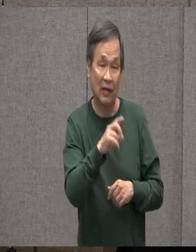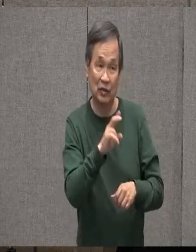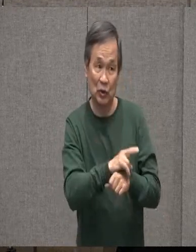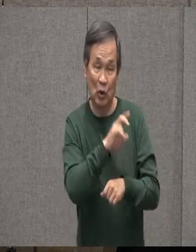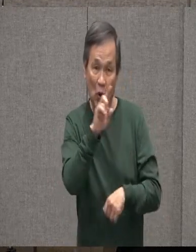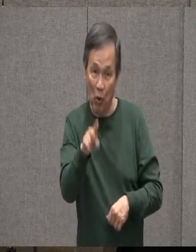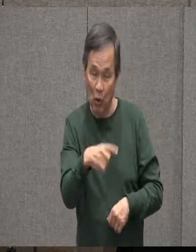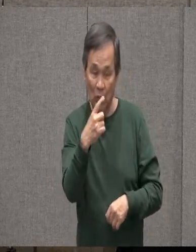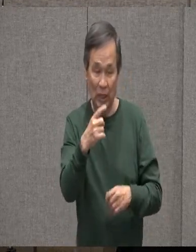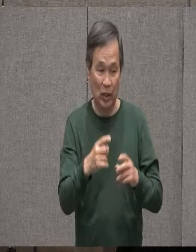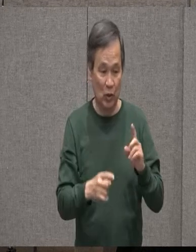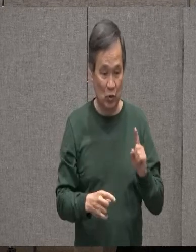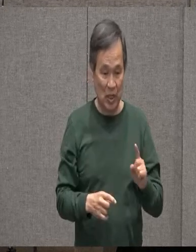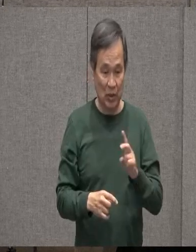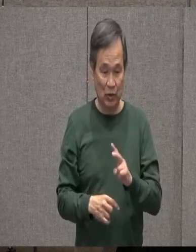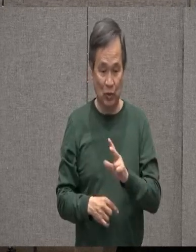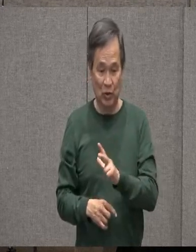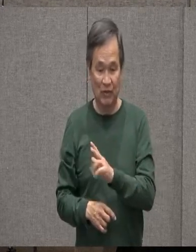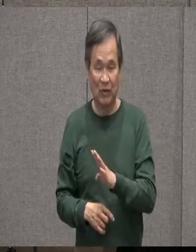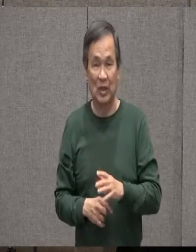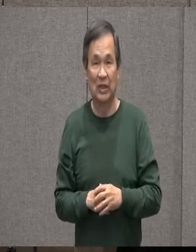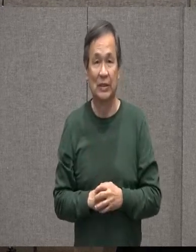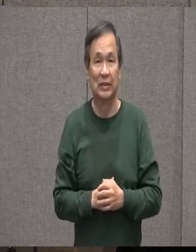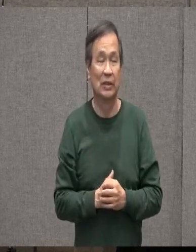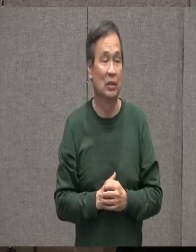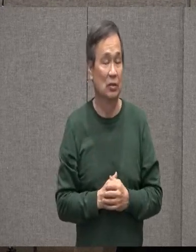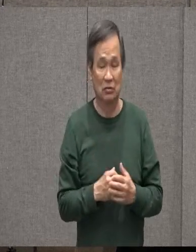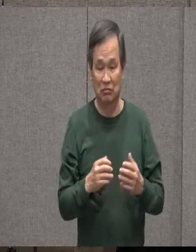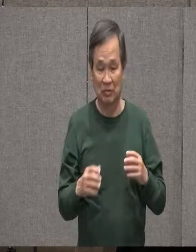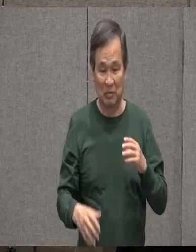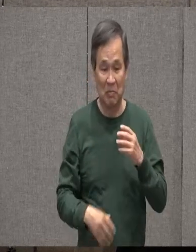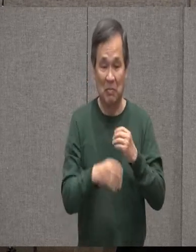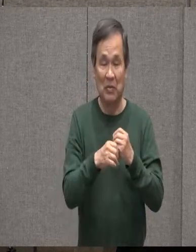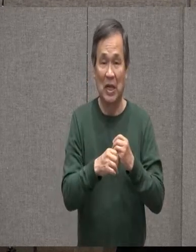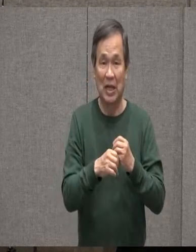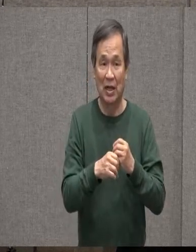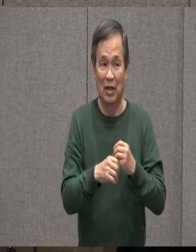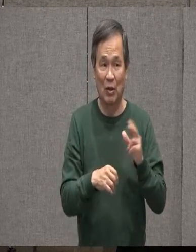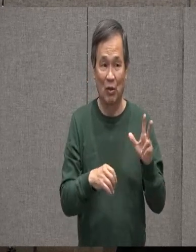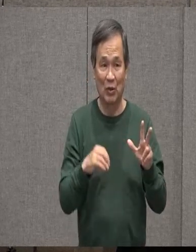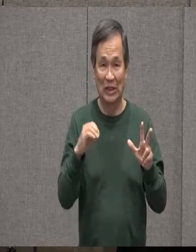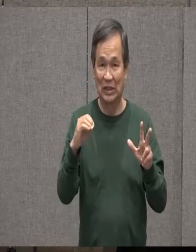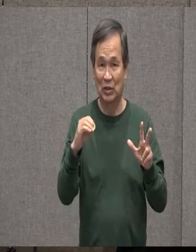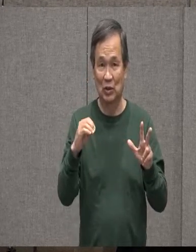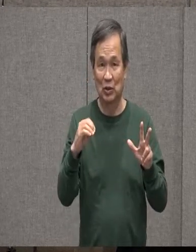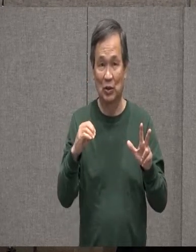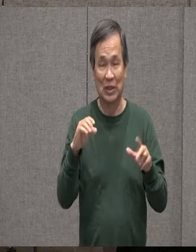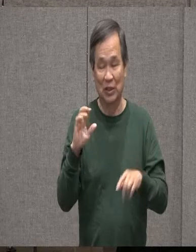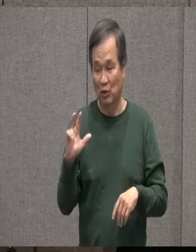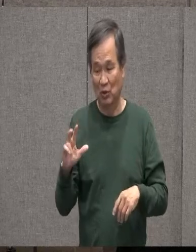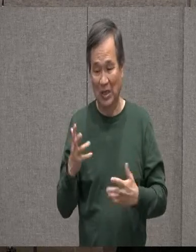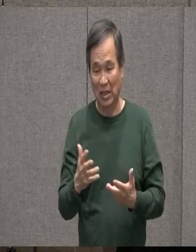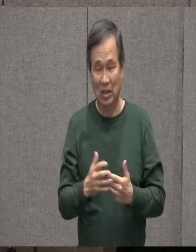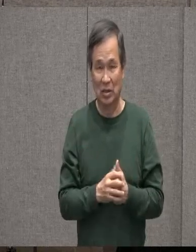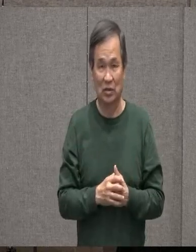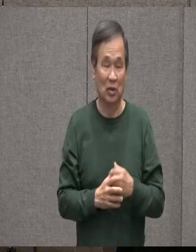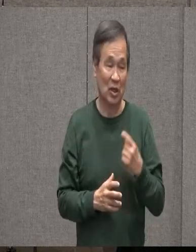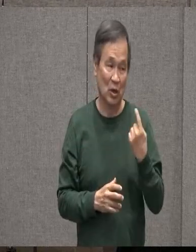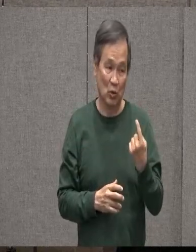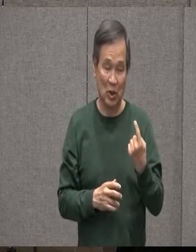that 3 there. What do you think I should do next? I was actually thinking maybe I ought to